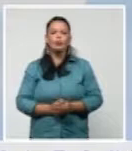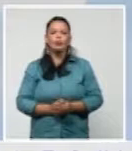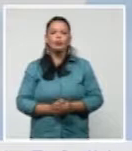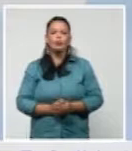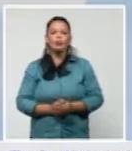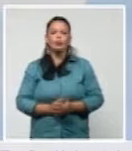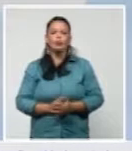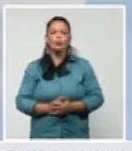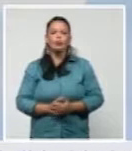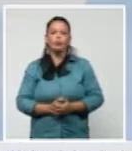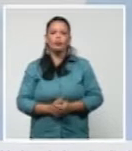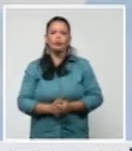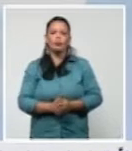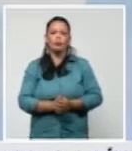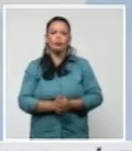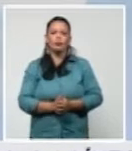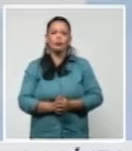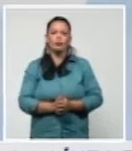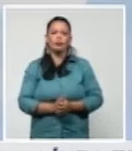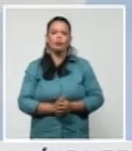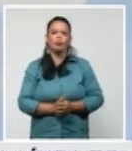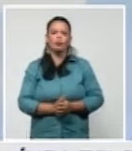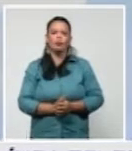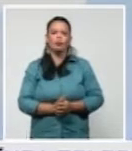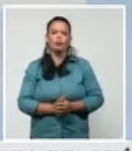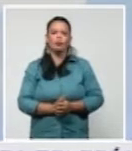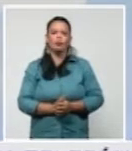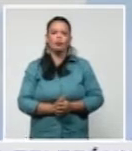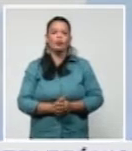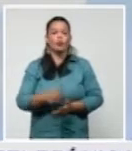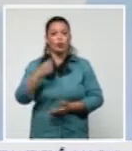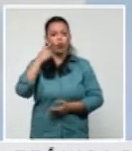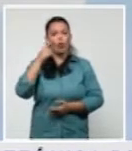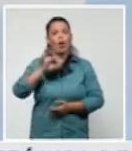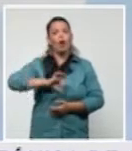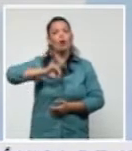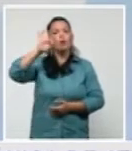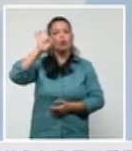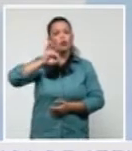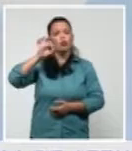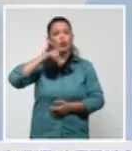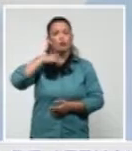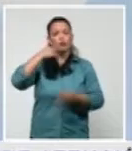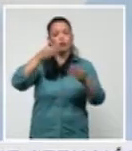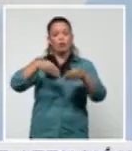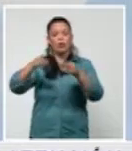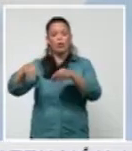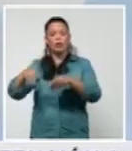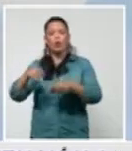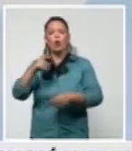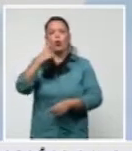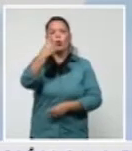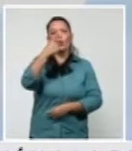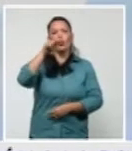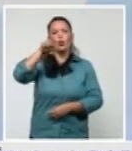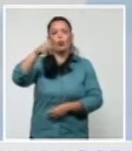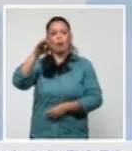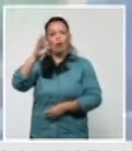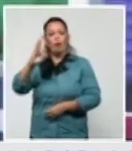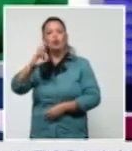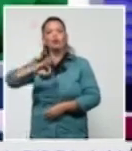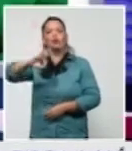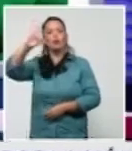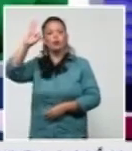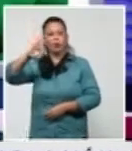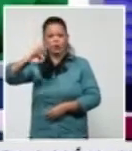were evacuated at the start of the pandemic. Yesterday, 40 people were discharged from hospital, a negative result